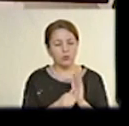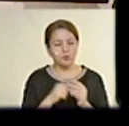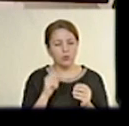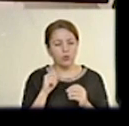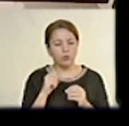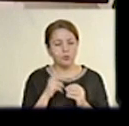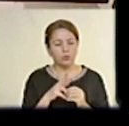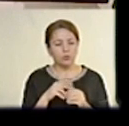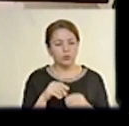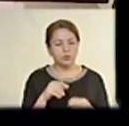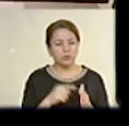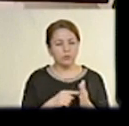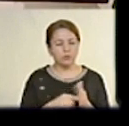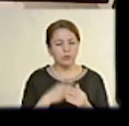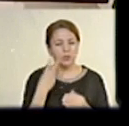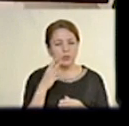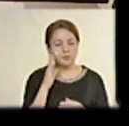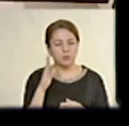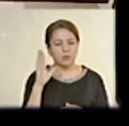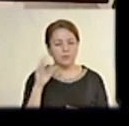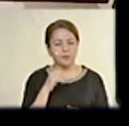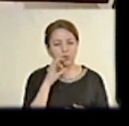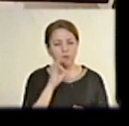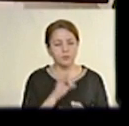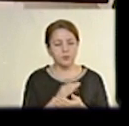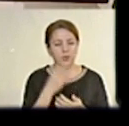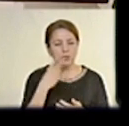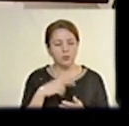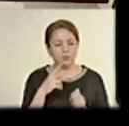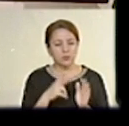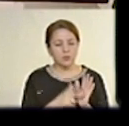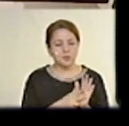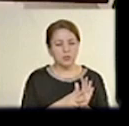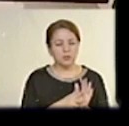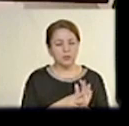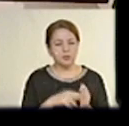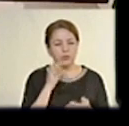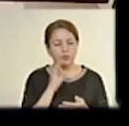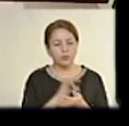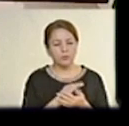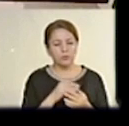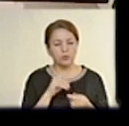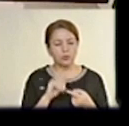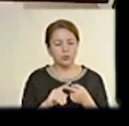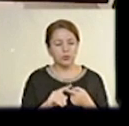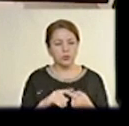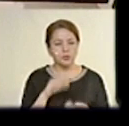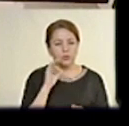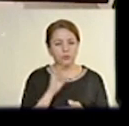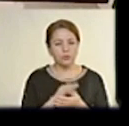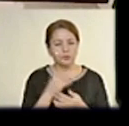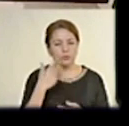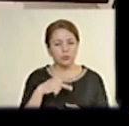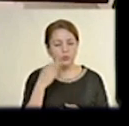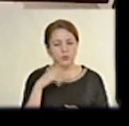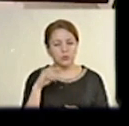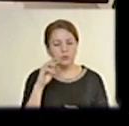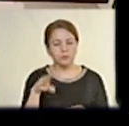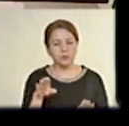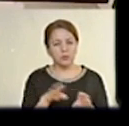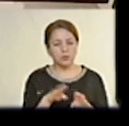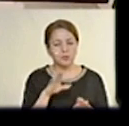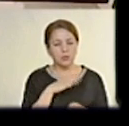2 ga teng. Chiqqan natijamizni 28 ga qo'shganimizda javobimiz 30 desimetrga teng